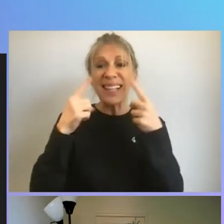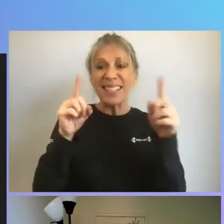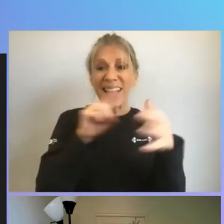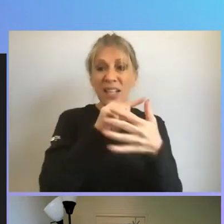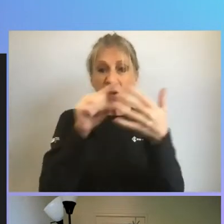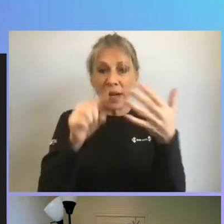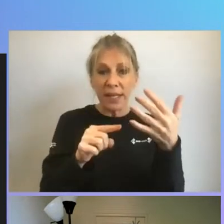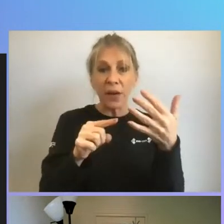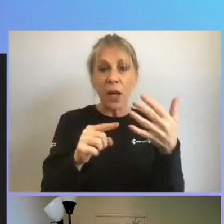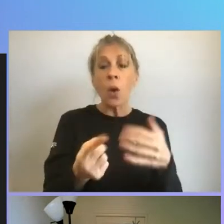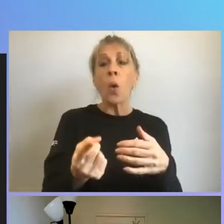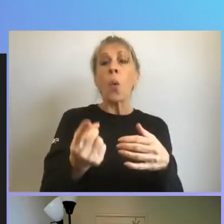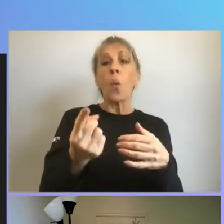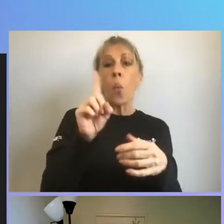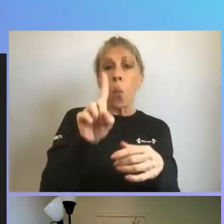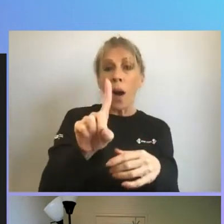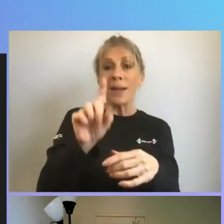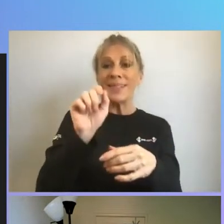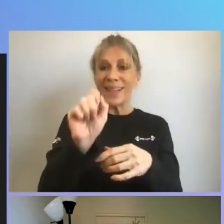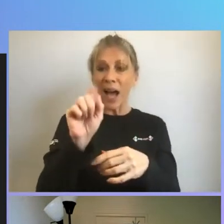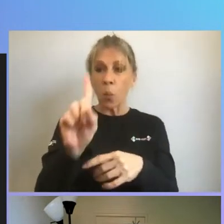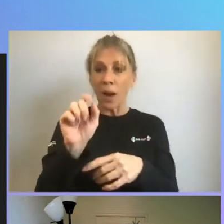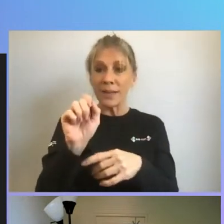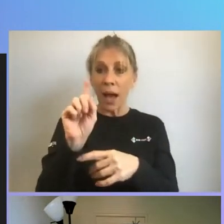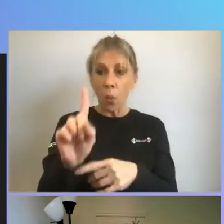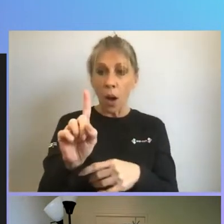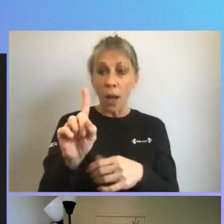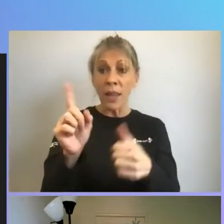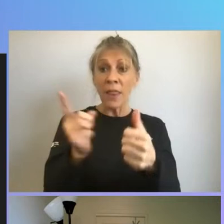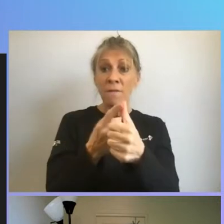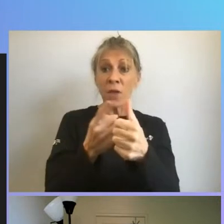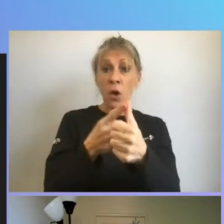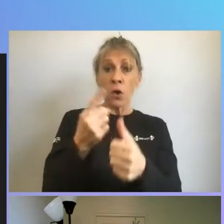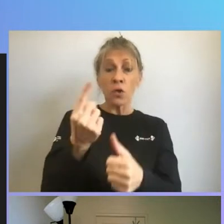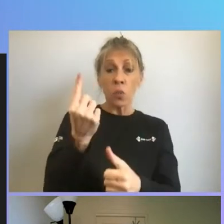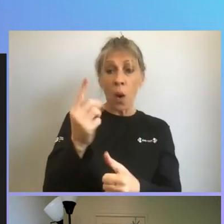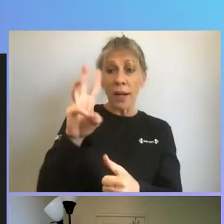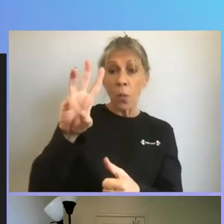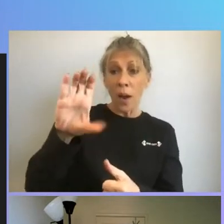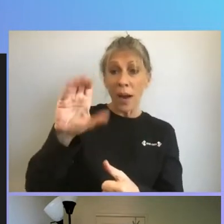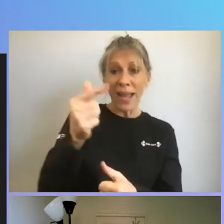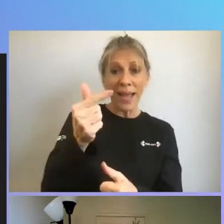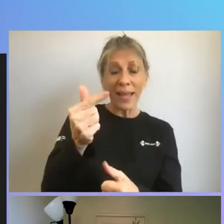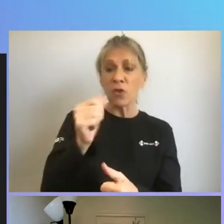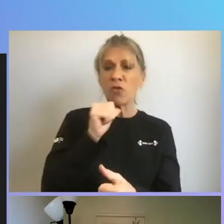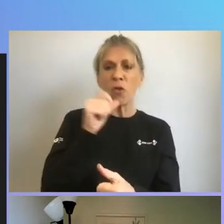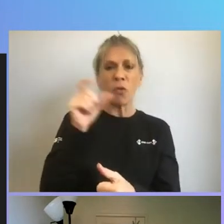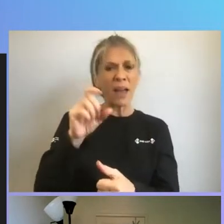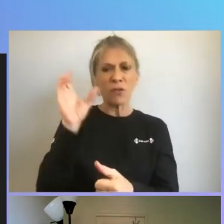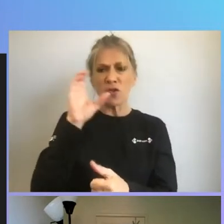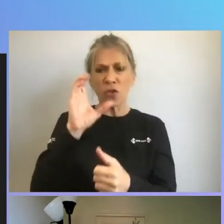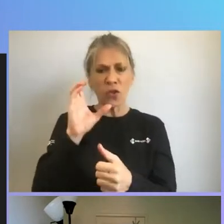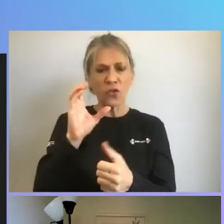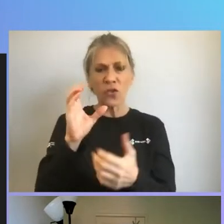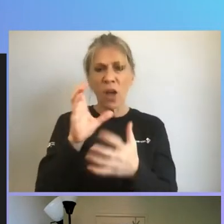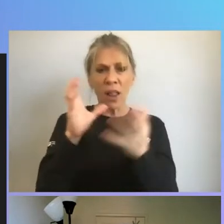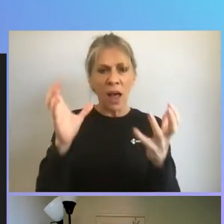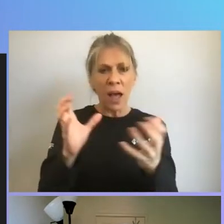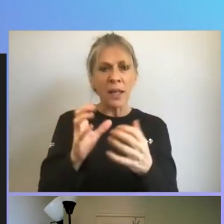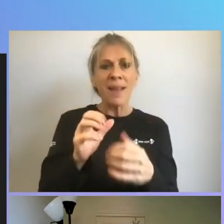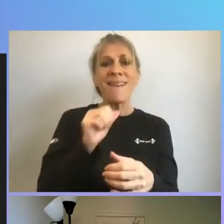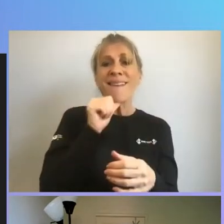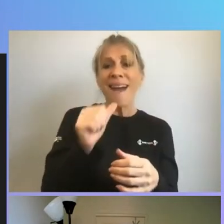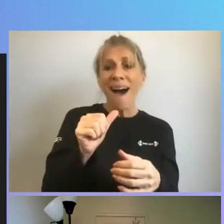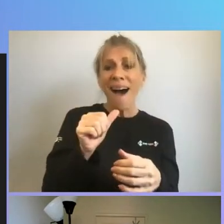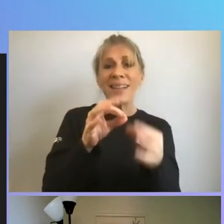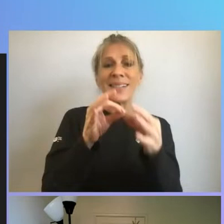here is 1.1.1. The first one in WCAG, we don't have to search too far, and that is around non-text